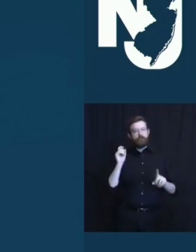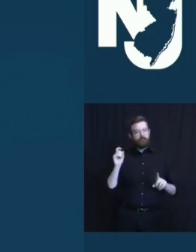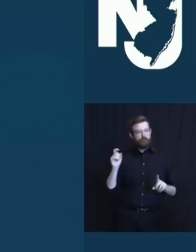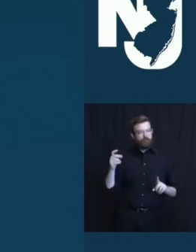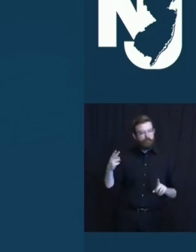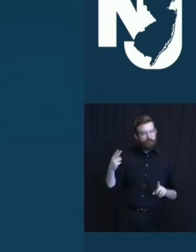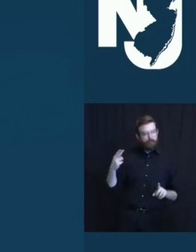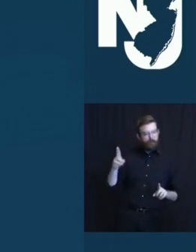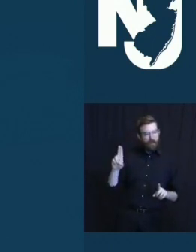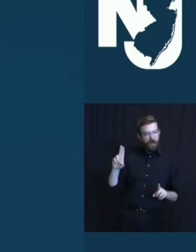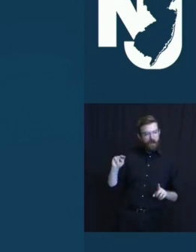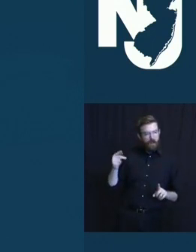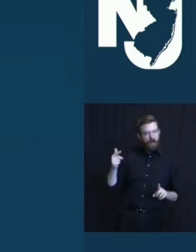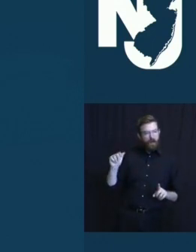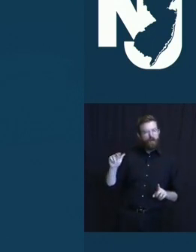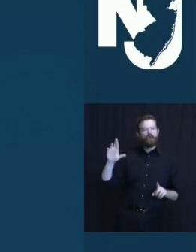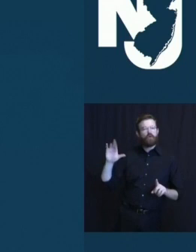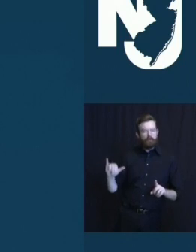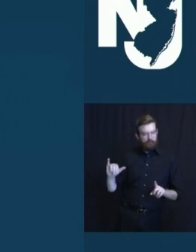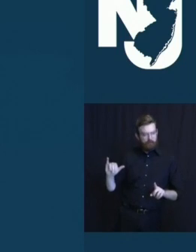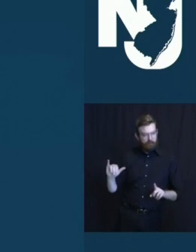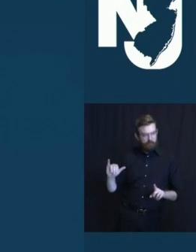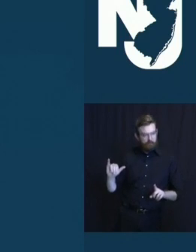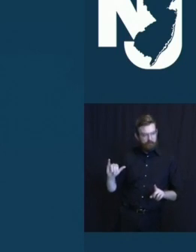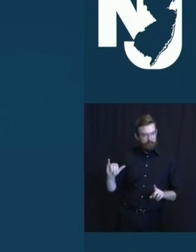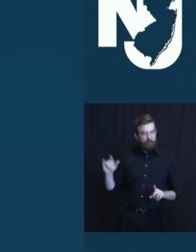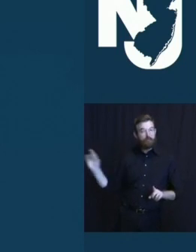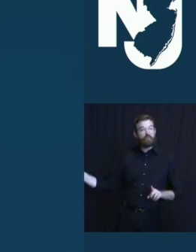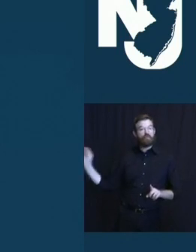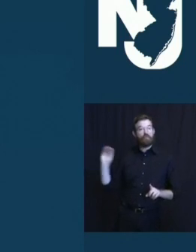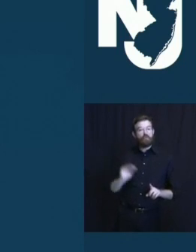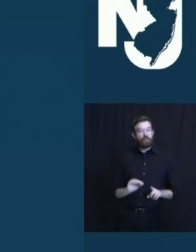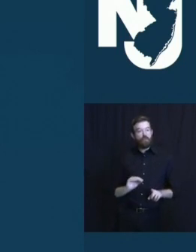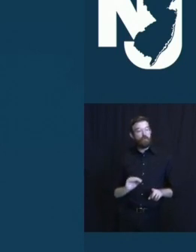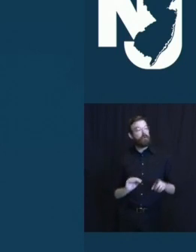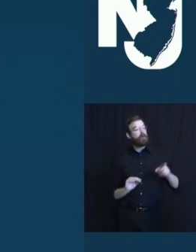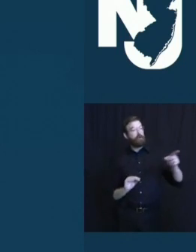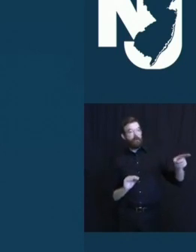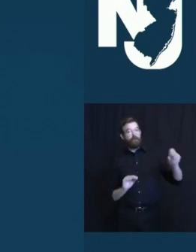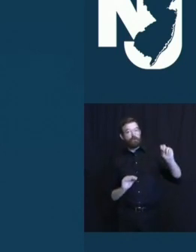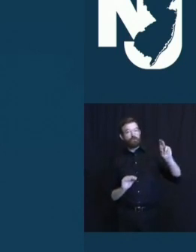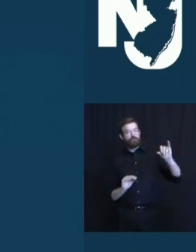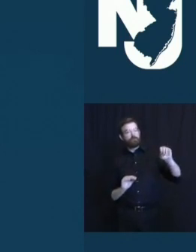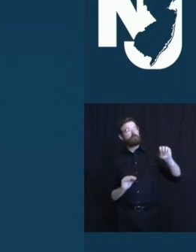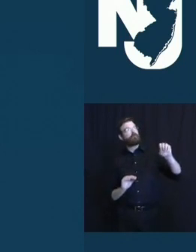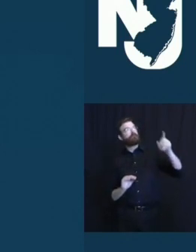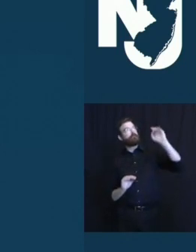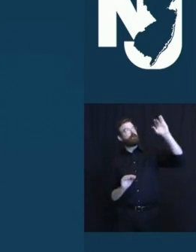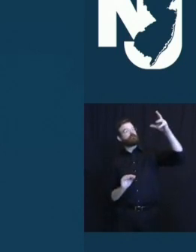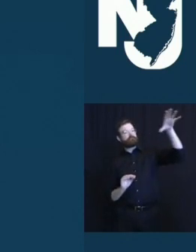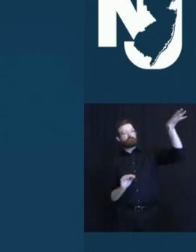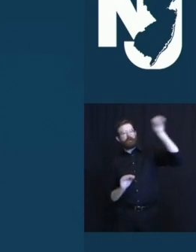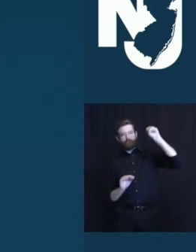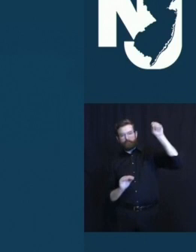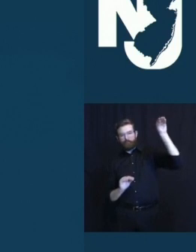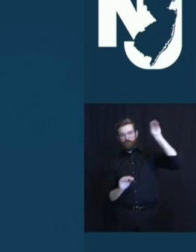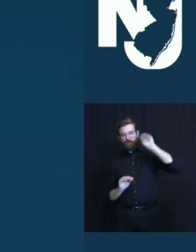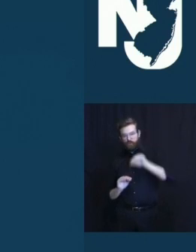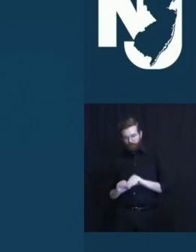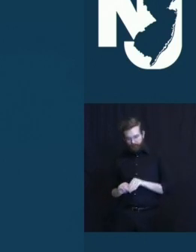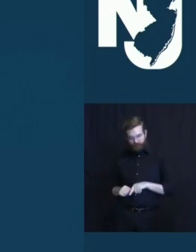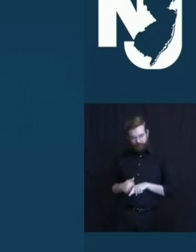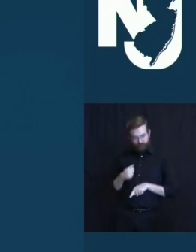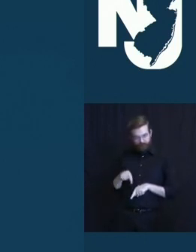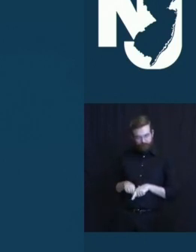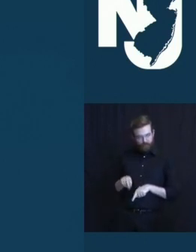couple of decade-long career in financial services in New York City, but returned to Highland Park to raise her kids. As a leader in